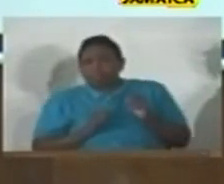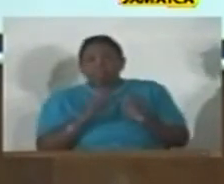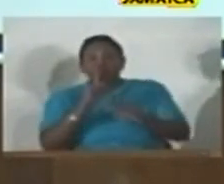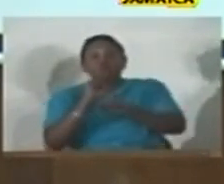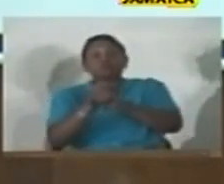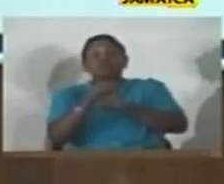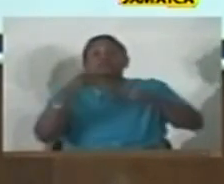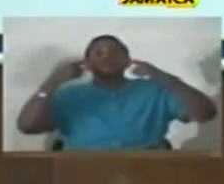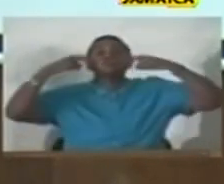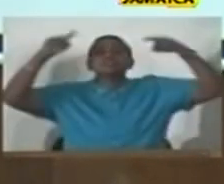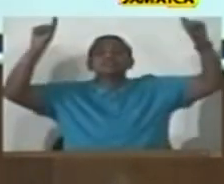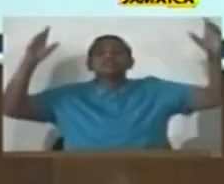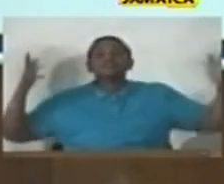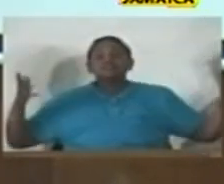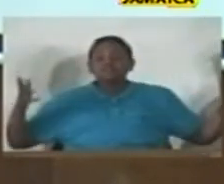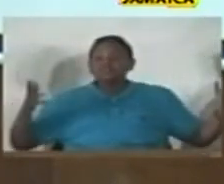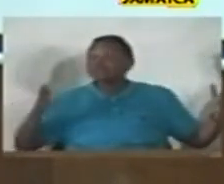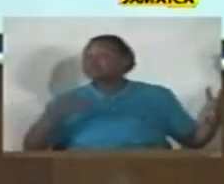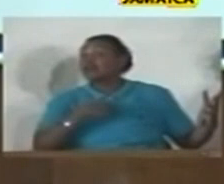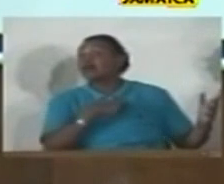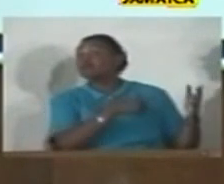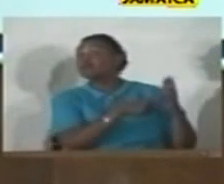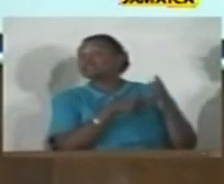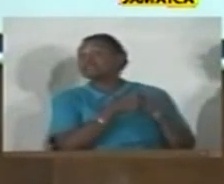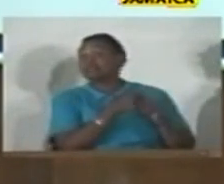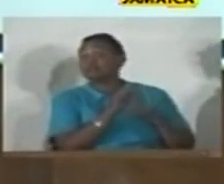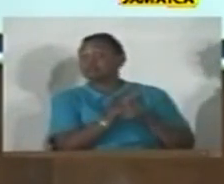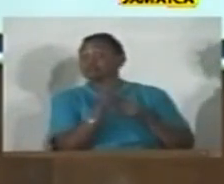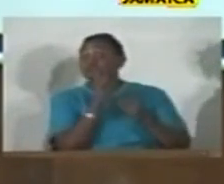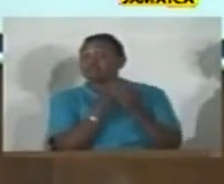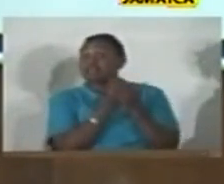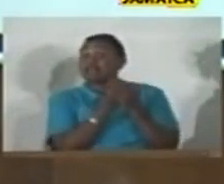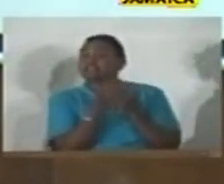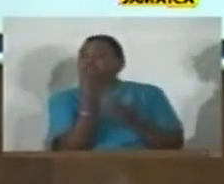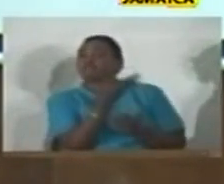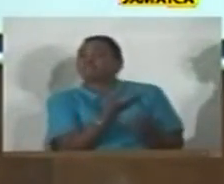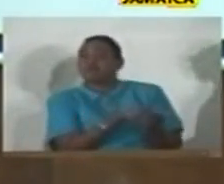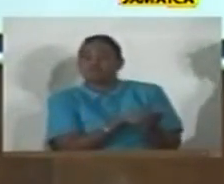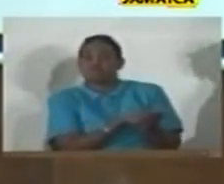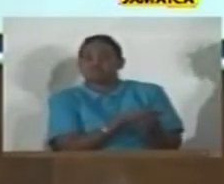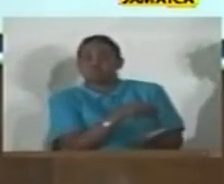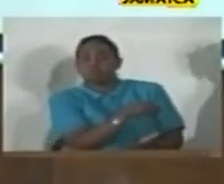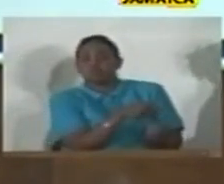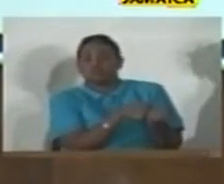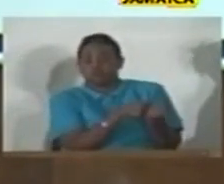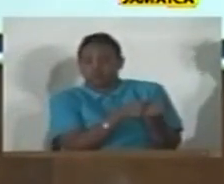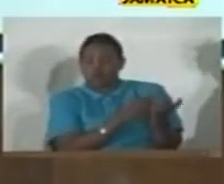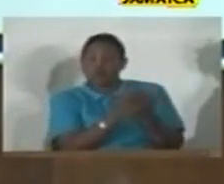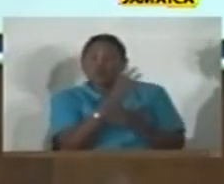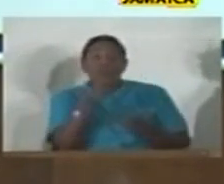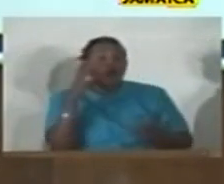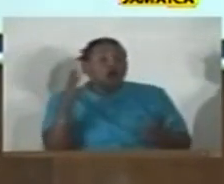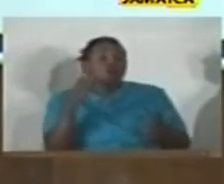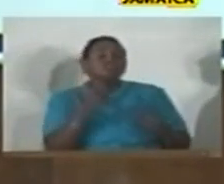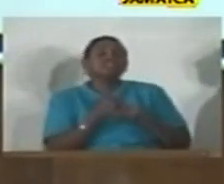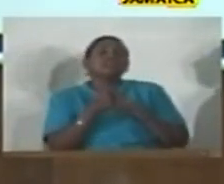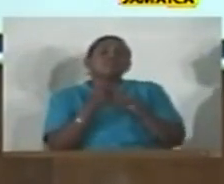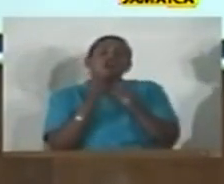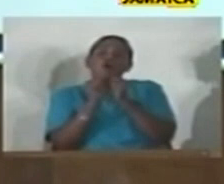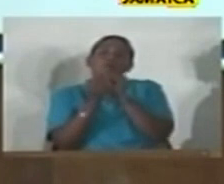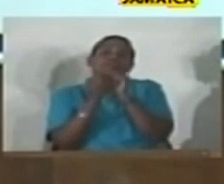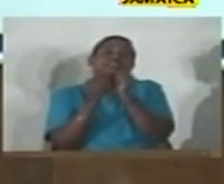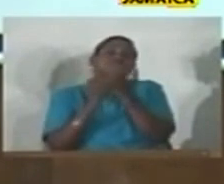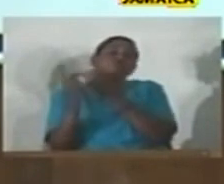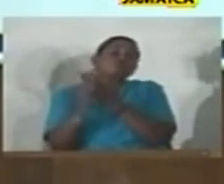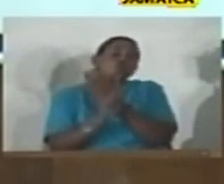a success. I'm requesting that the Ministry of Finance provide funding through the Agricultural Competitiveness